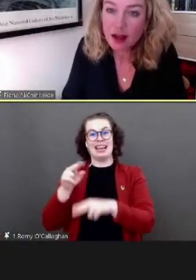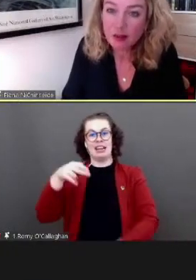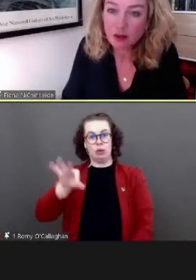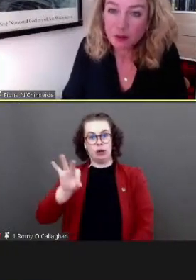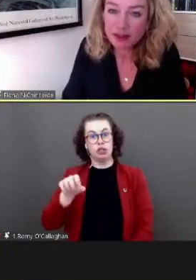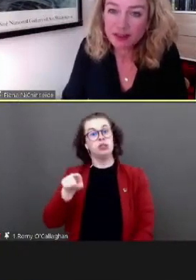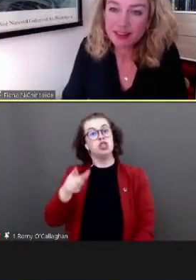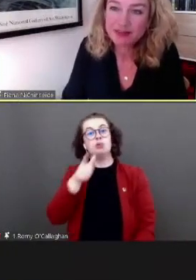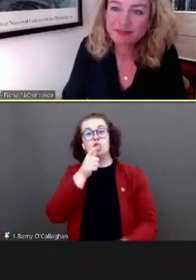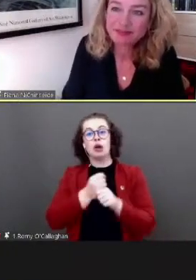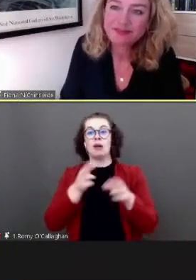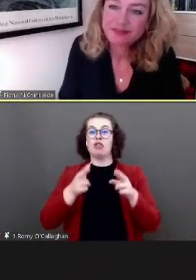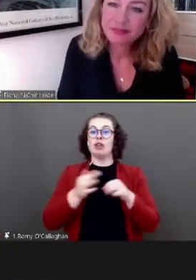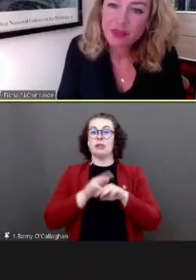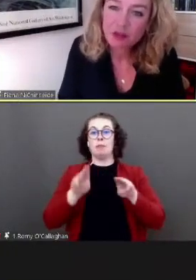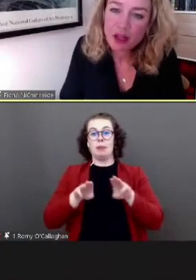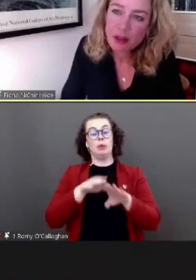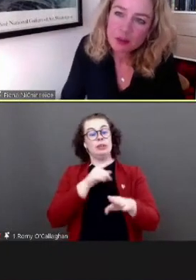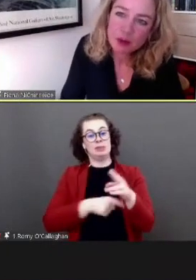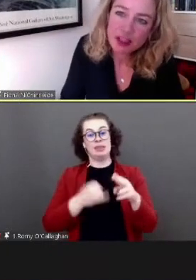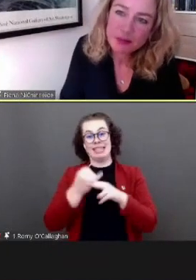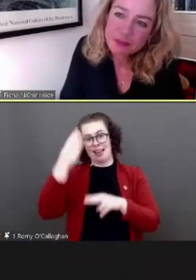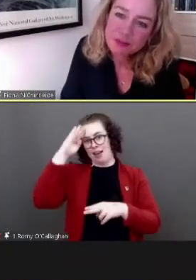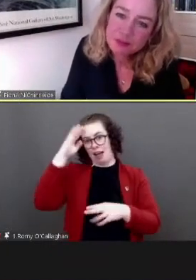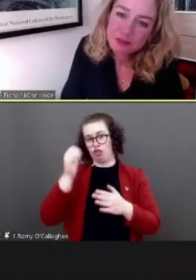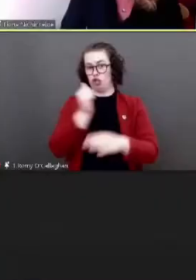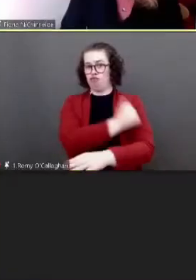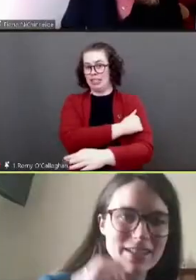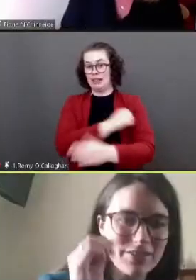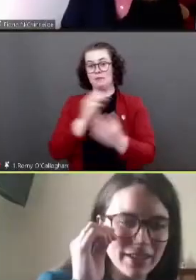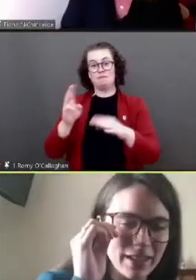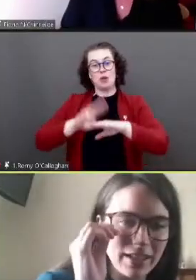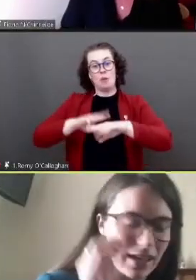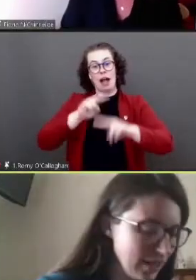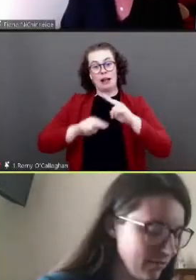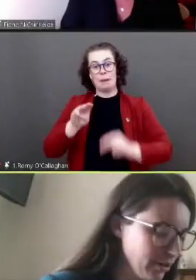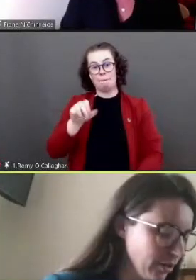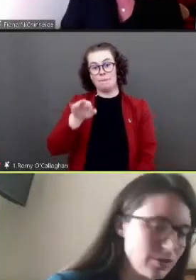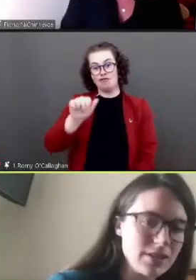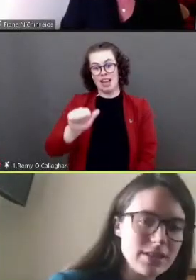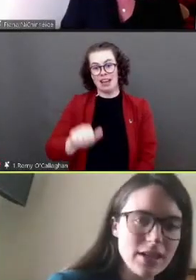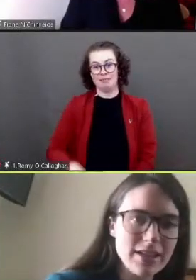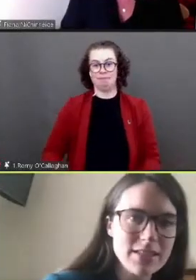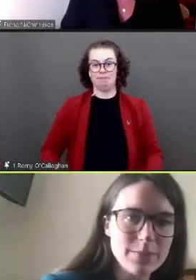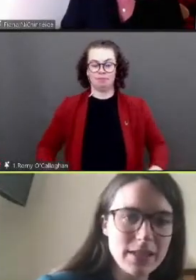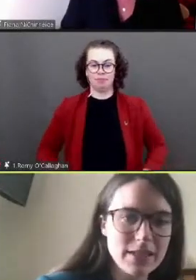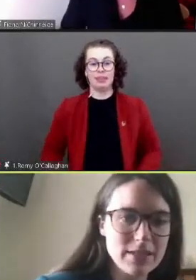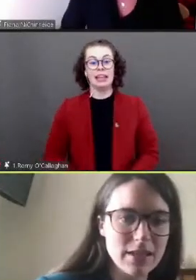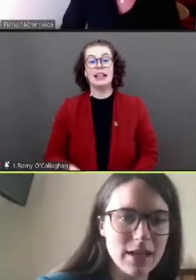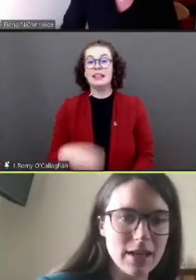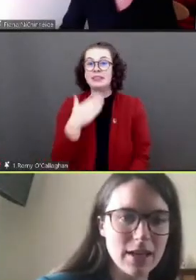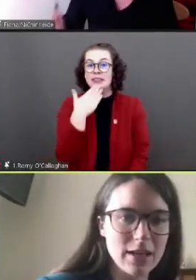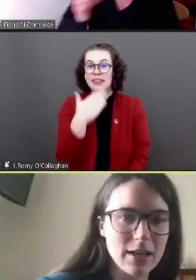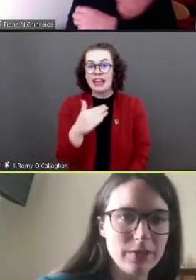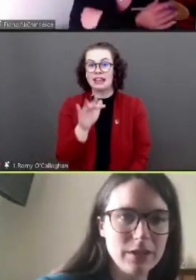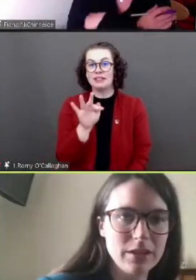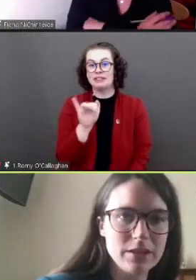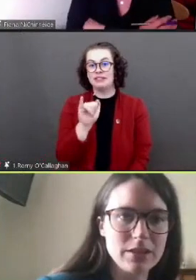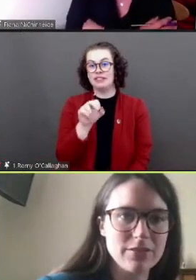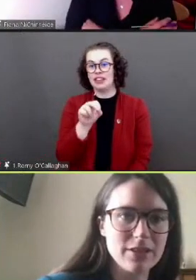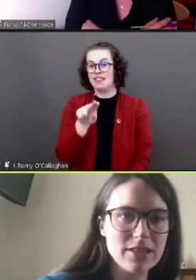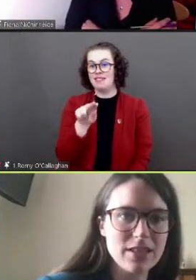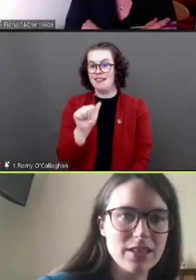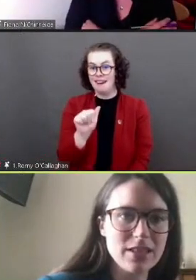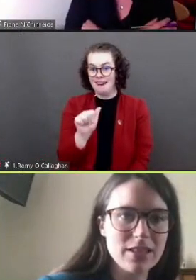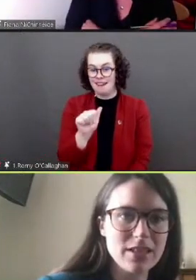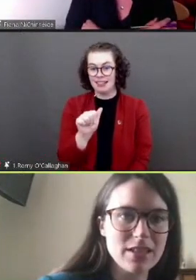disabilities in Irish prisons. You're very welcome, Maria. Thanks, Fiona. If we could go to the slides, please,